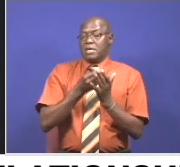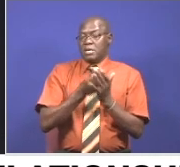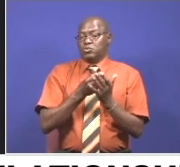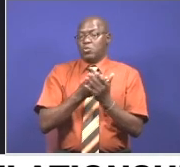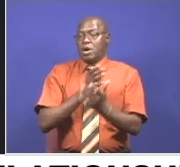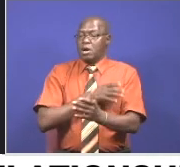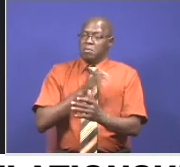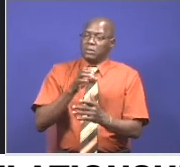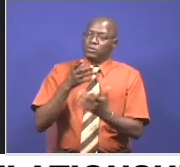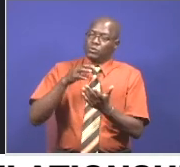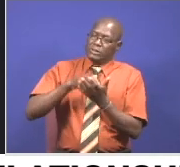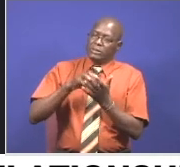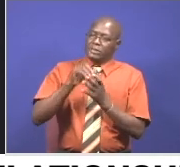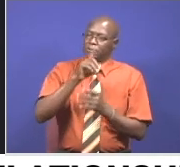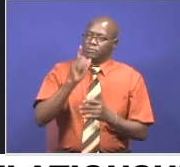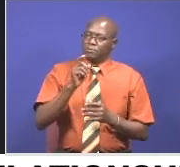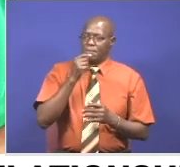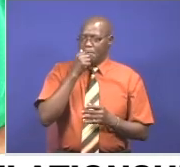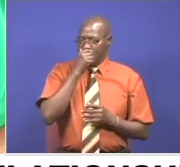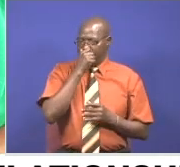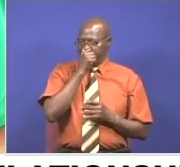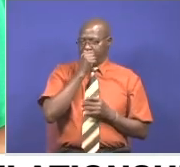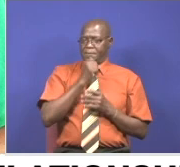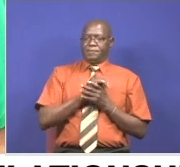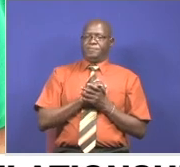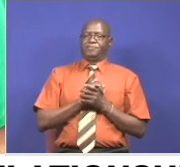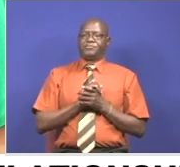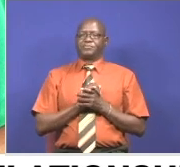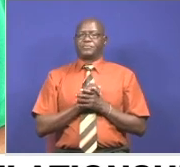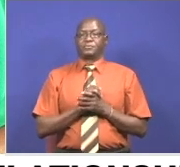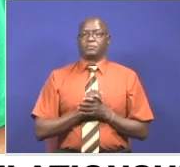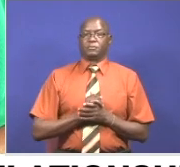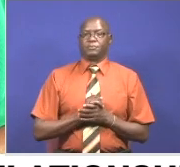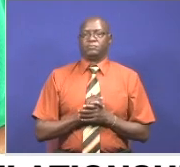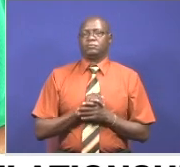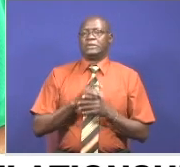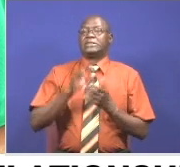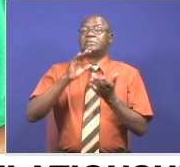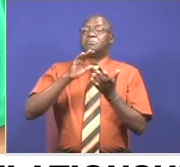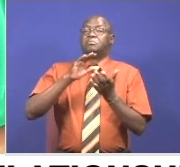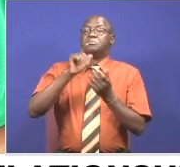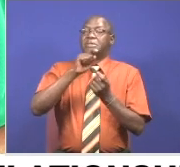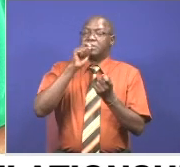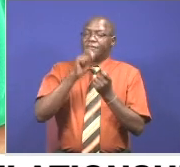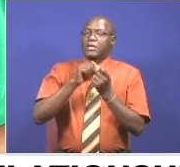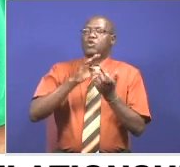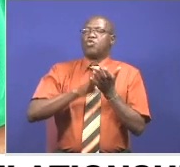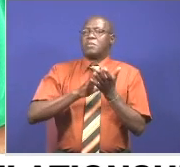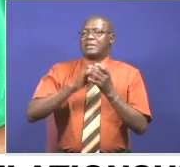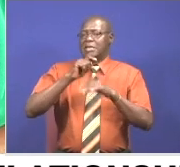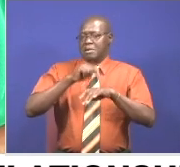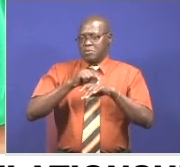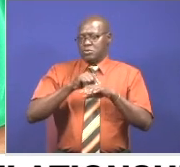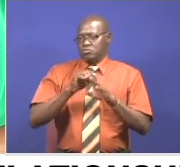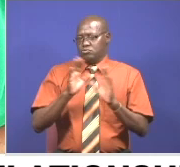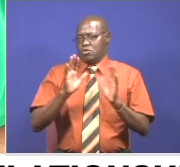or status? There's no specific recommended time at which an individual should be